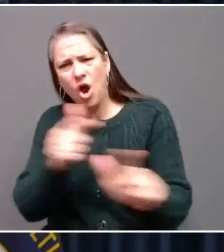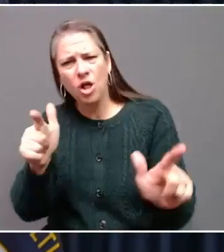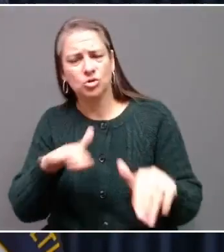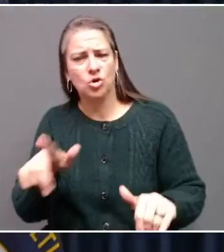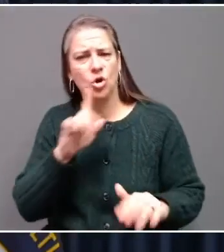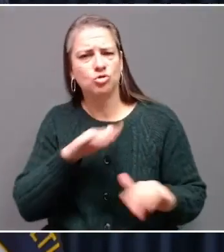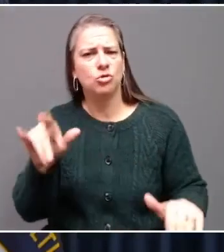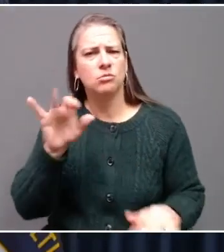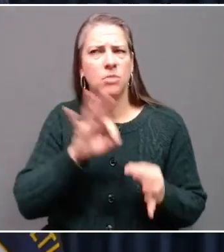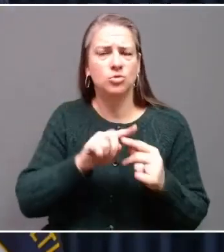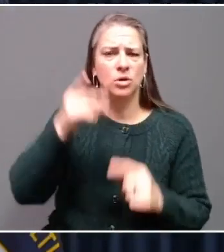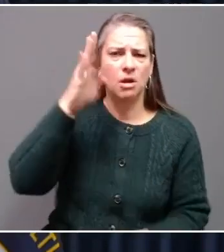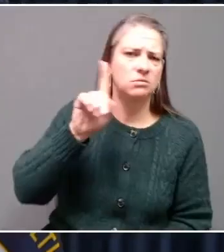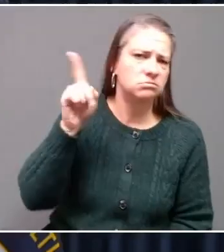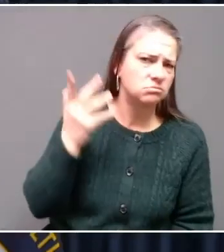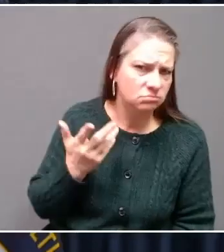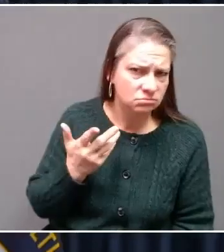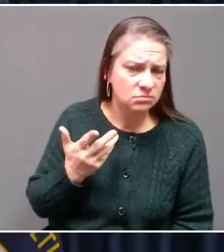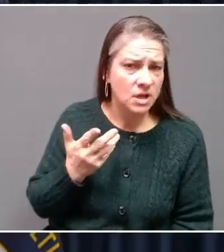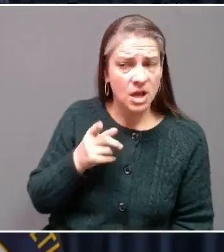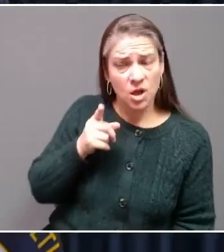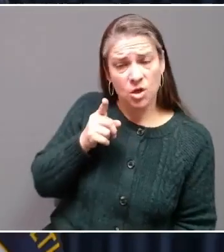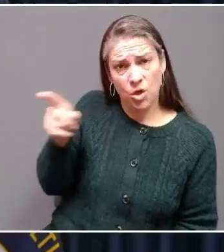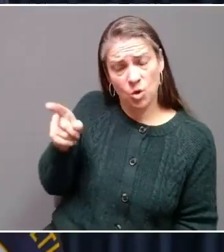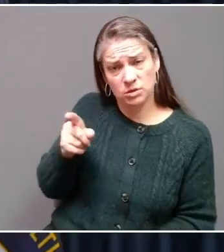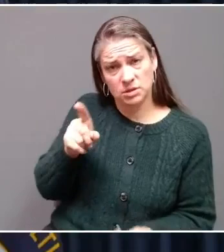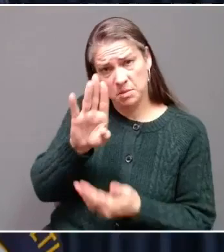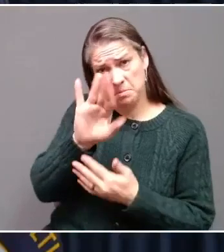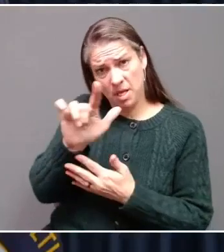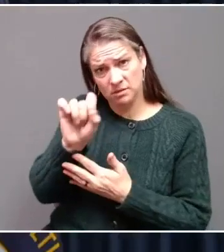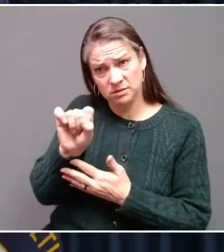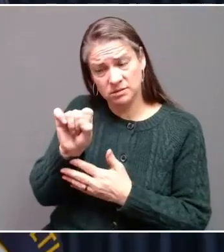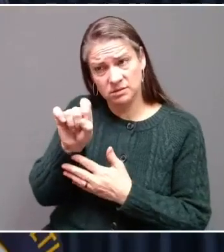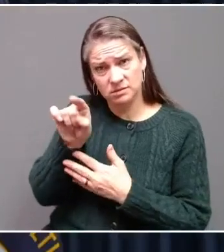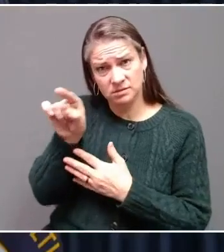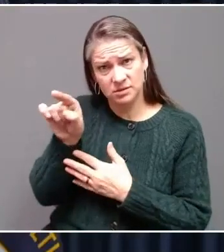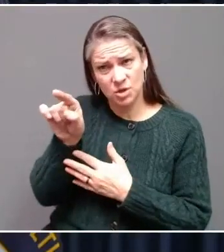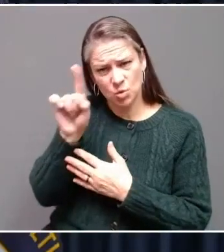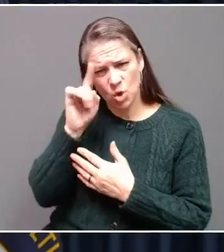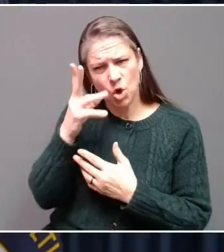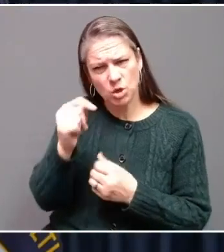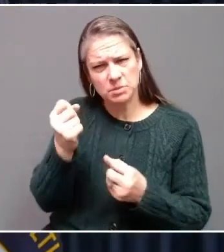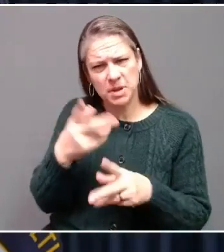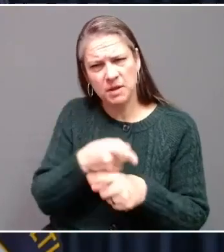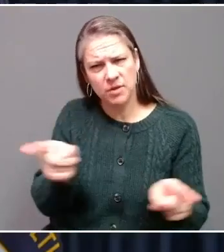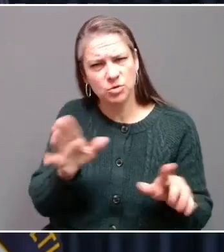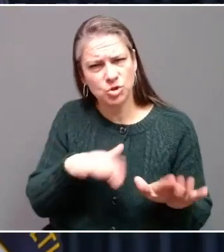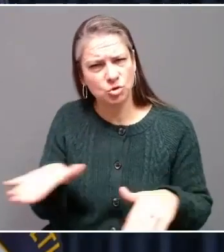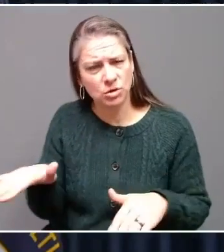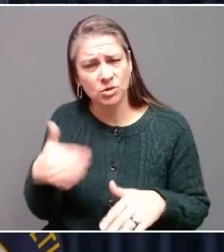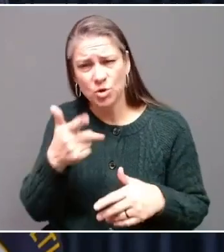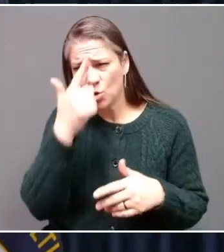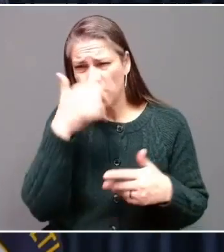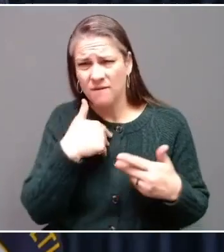And these are bills that are going to make a lot of those children of God hurt. And we've seen through the research and all the statements from the